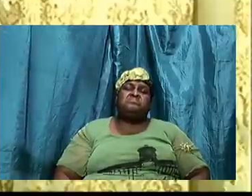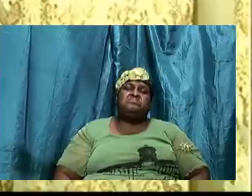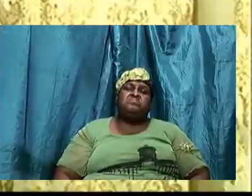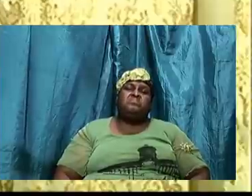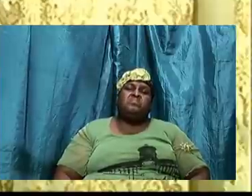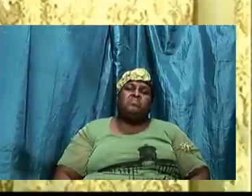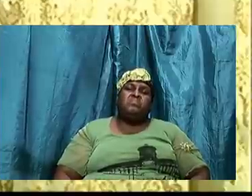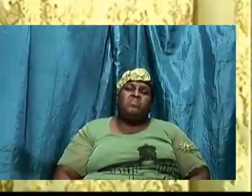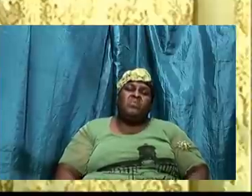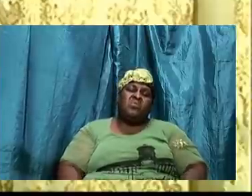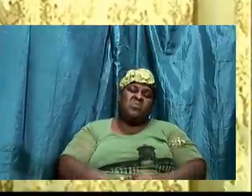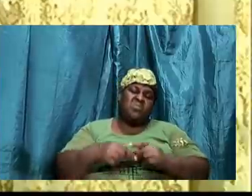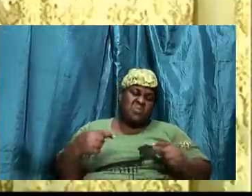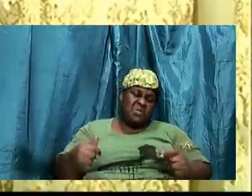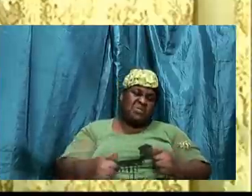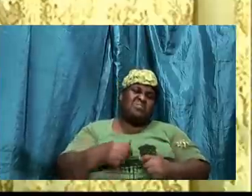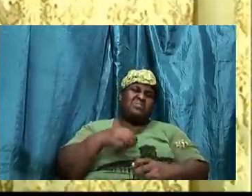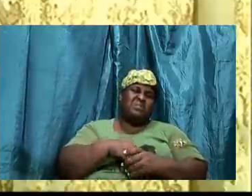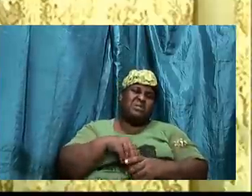Greater is he that is in you.